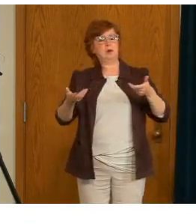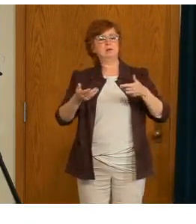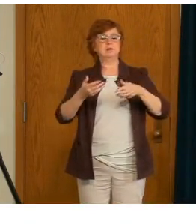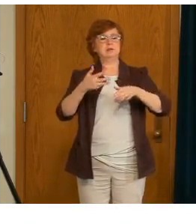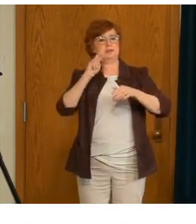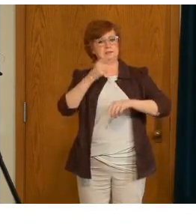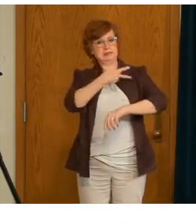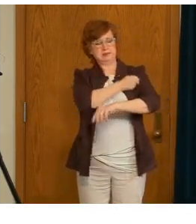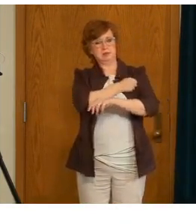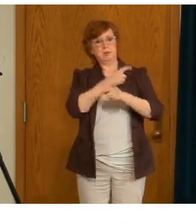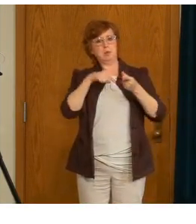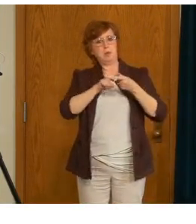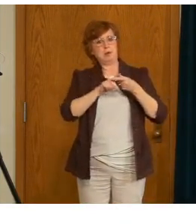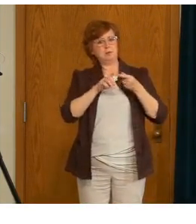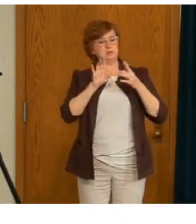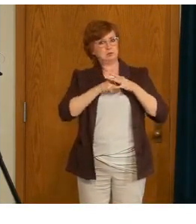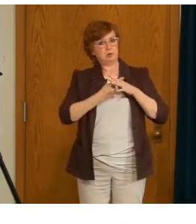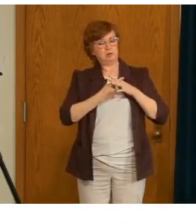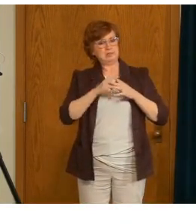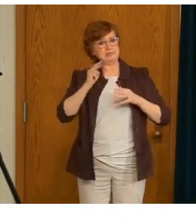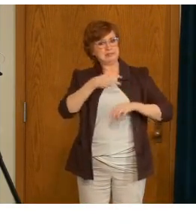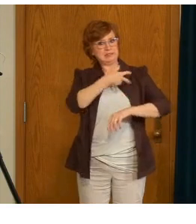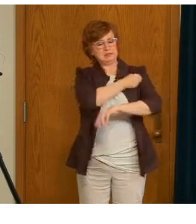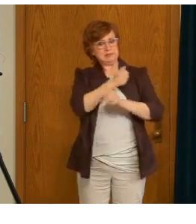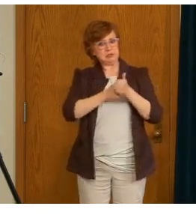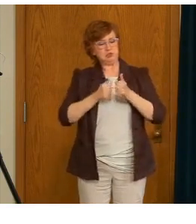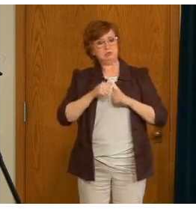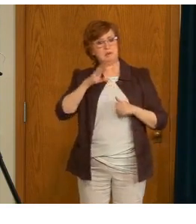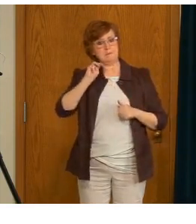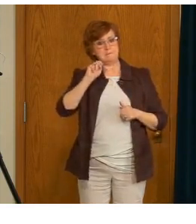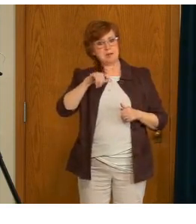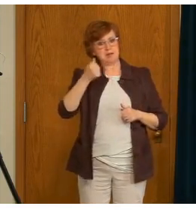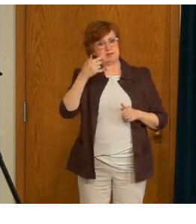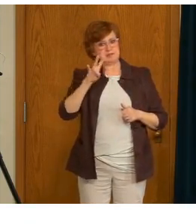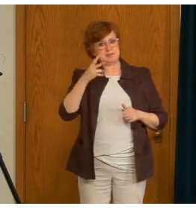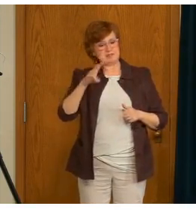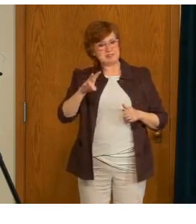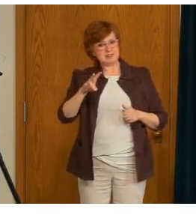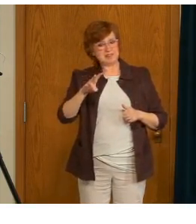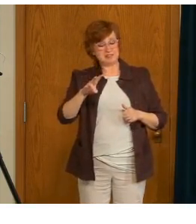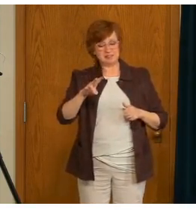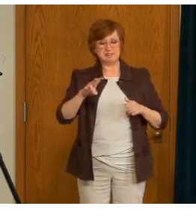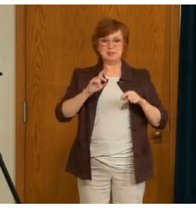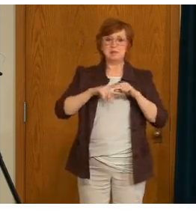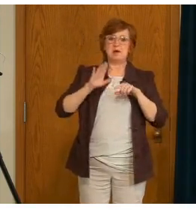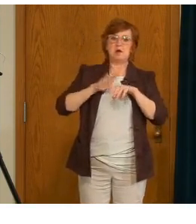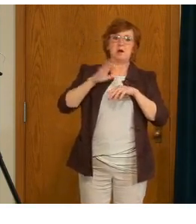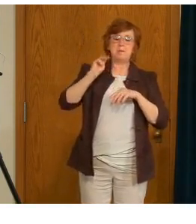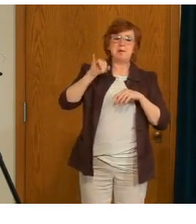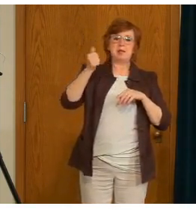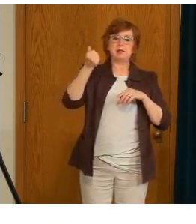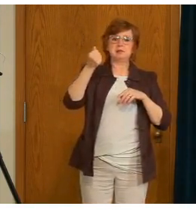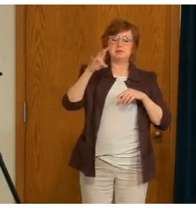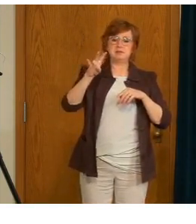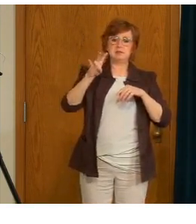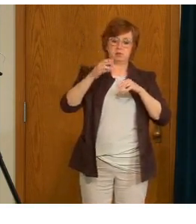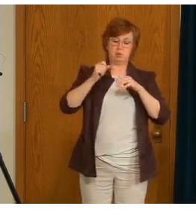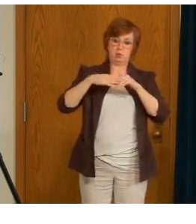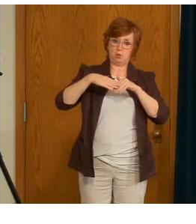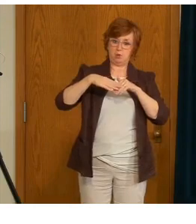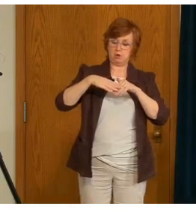being offered on May 17th. As of that day, anyone who is 85 years and older or anyone who received